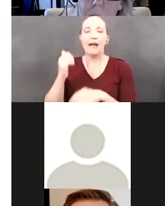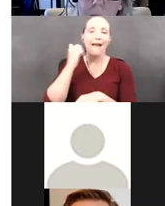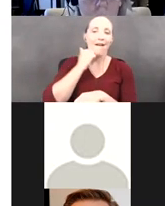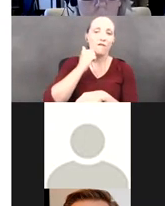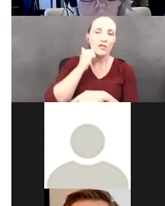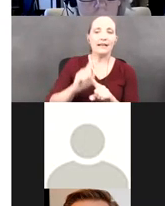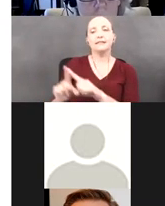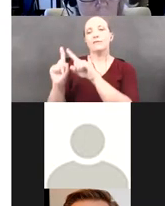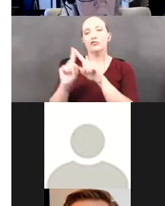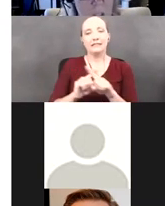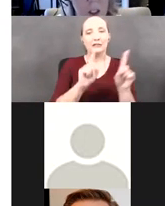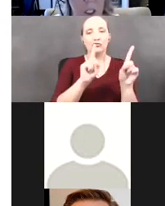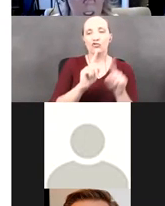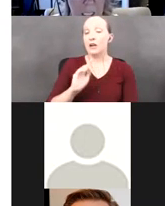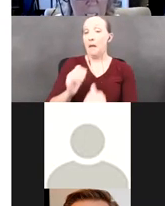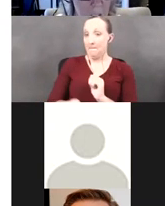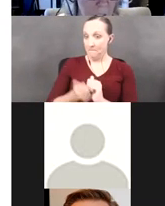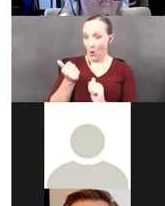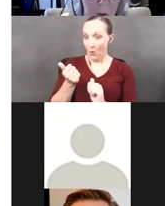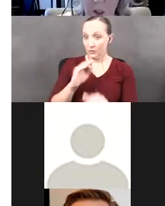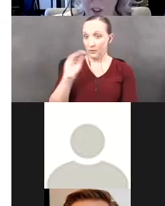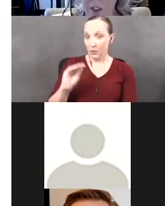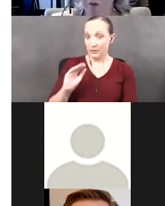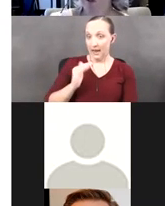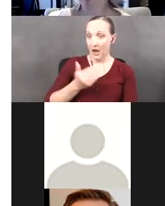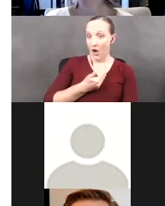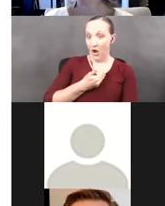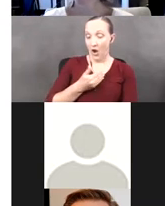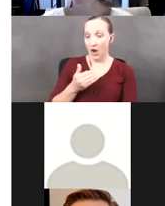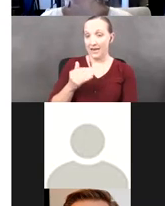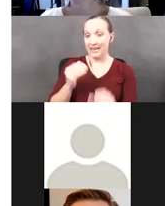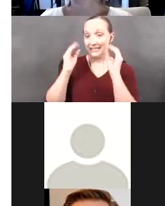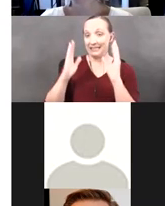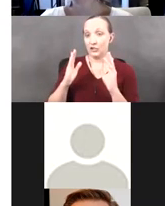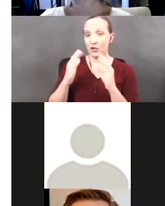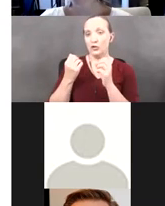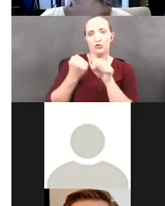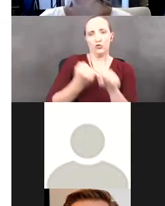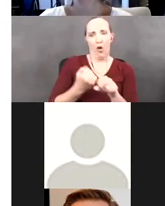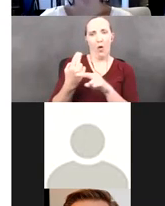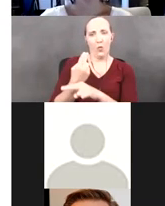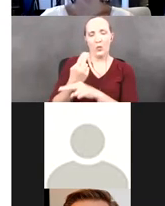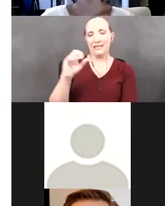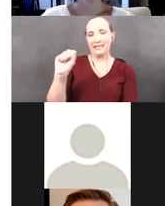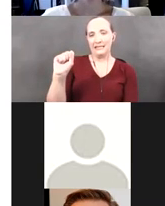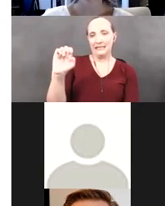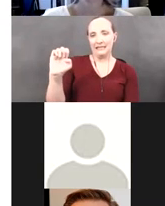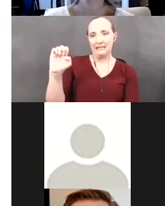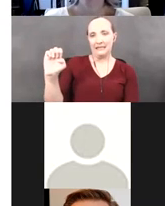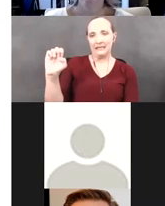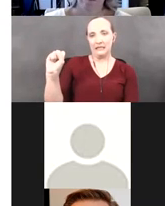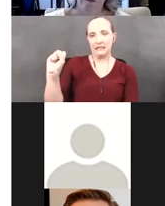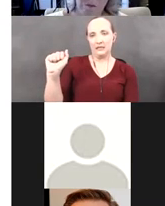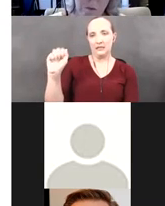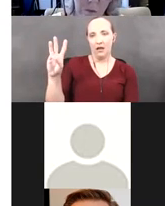las tareas que Most of les our asignen. teachers La mayoría are de nuestros utilizing maestros Seesaw utilizan if Seesaw the students are in TK through